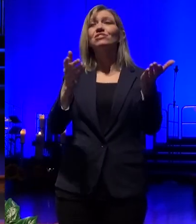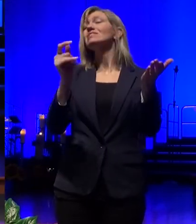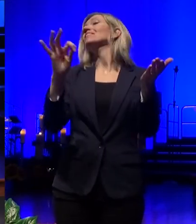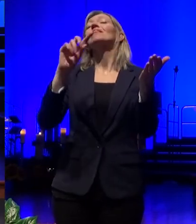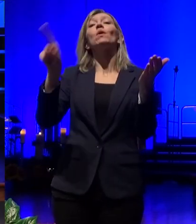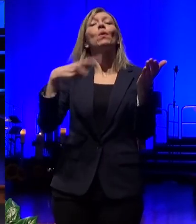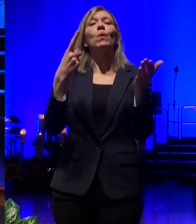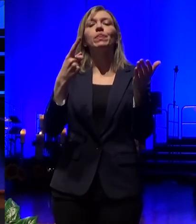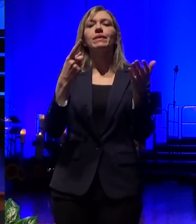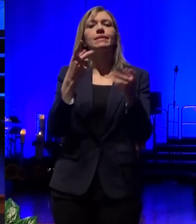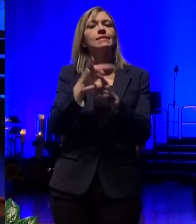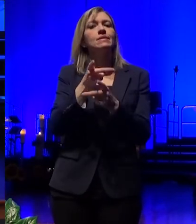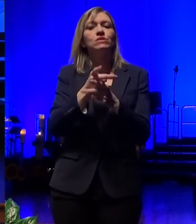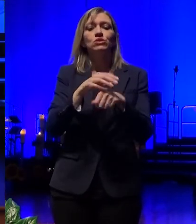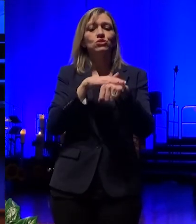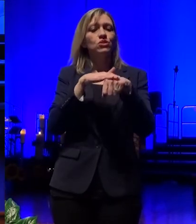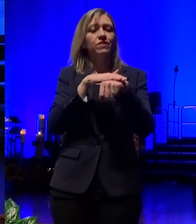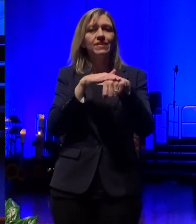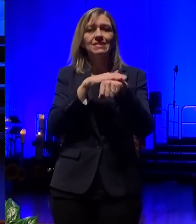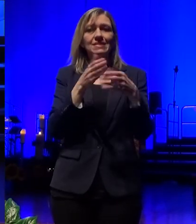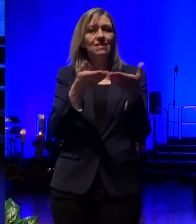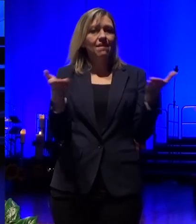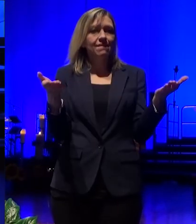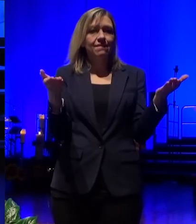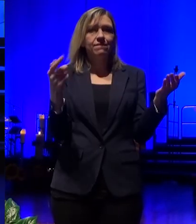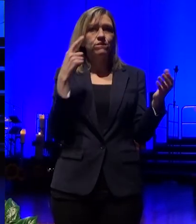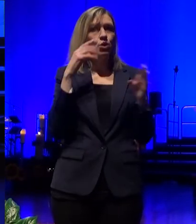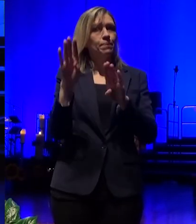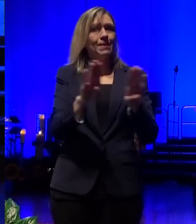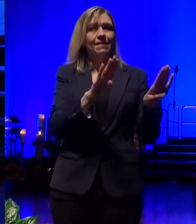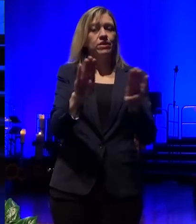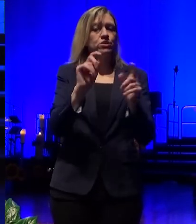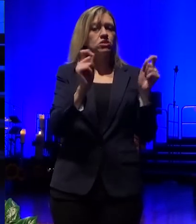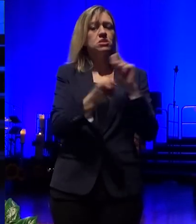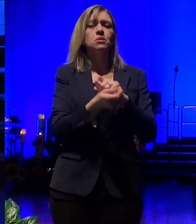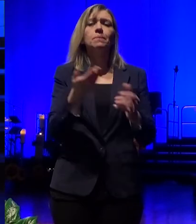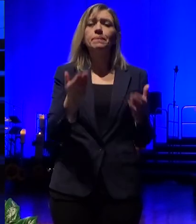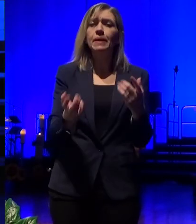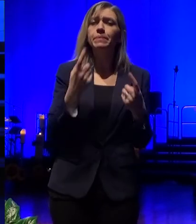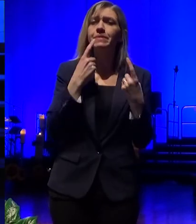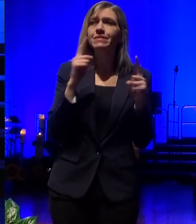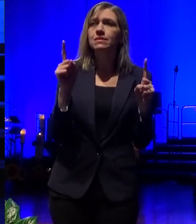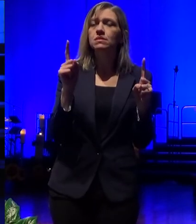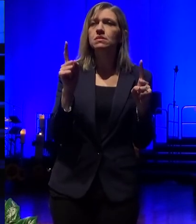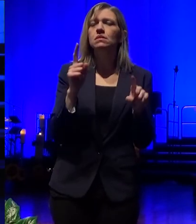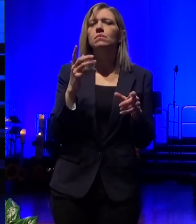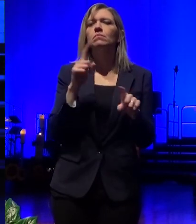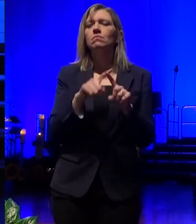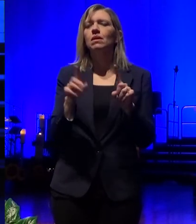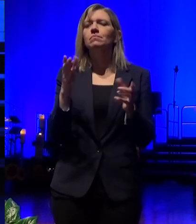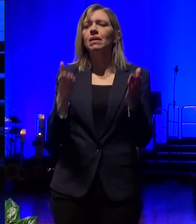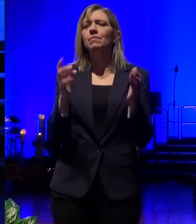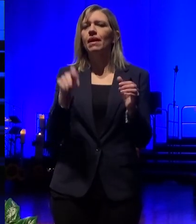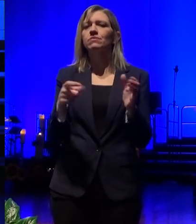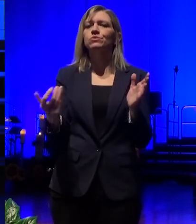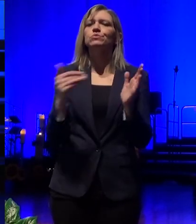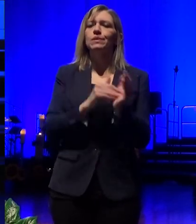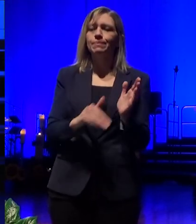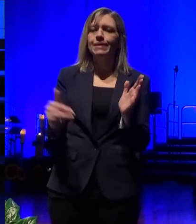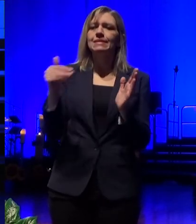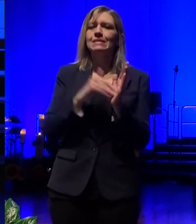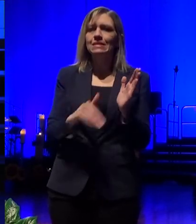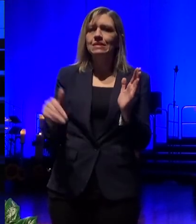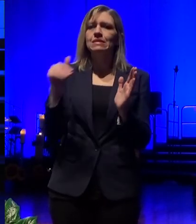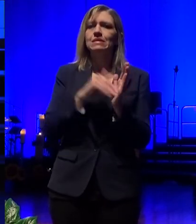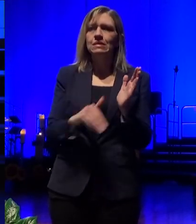treat at the surface level for a change of behavior, I might be successful, but I might have to repeat. I might have to go back